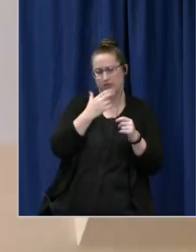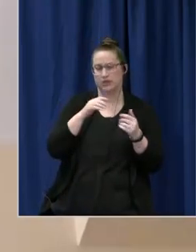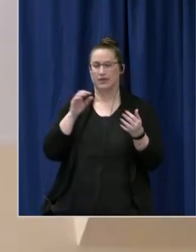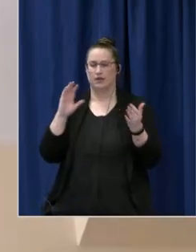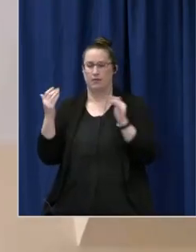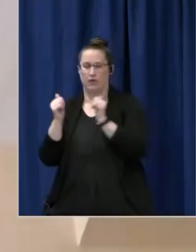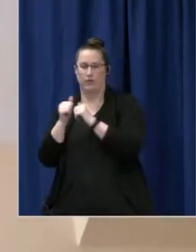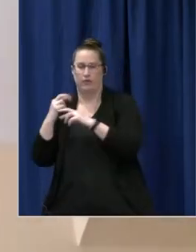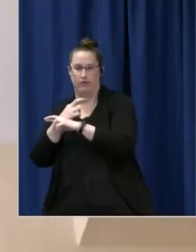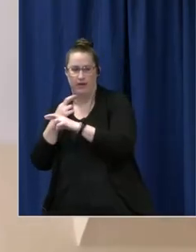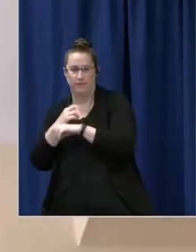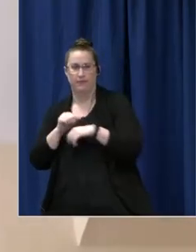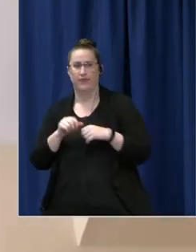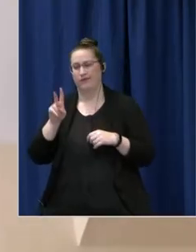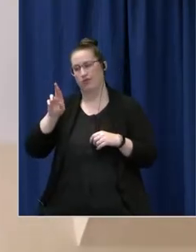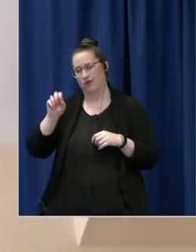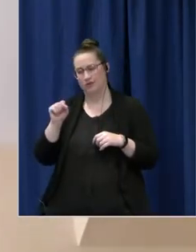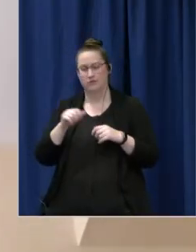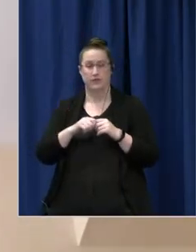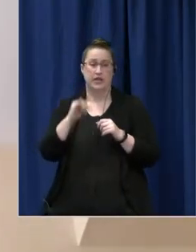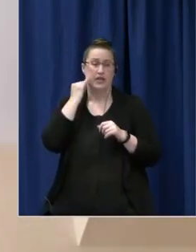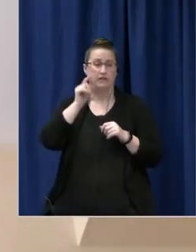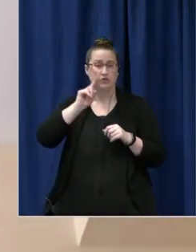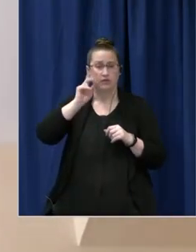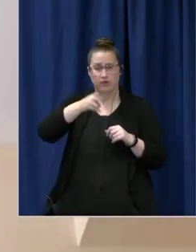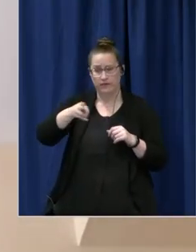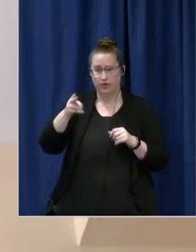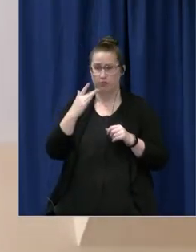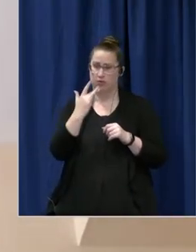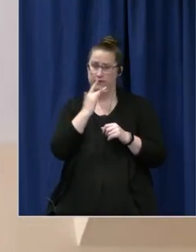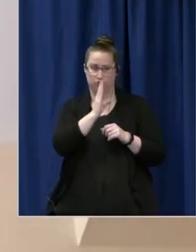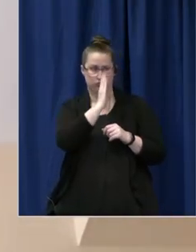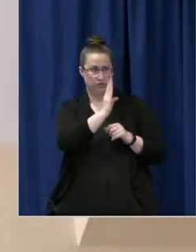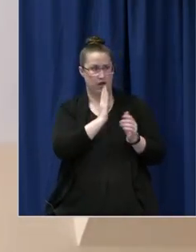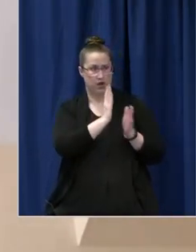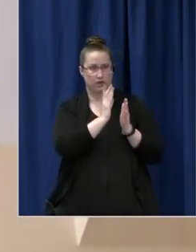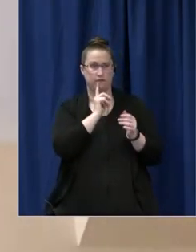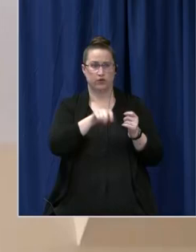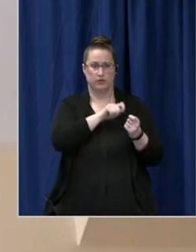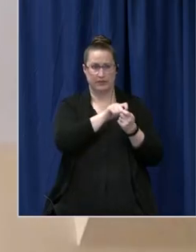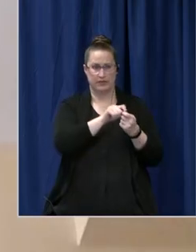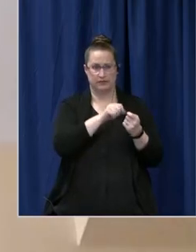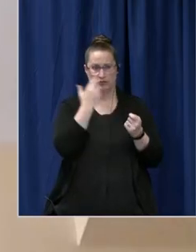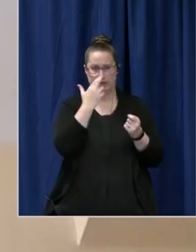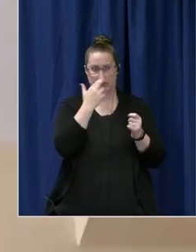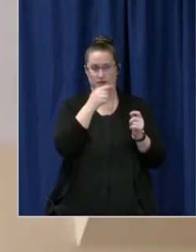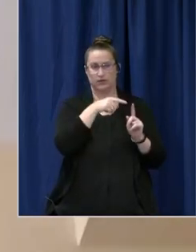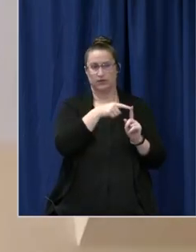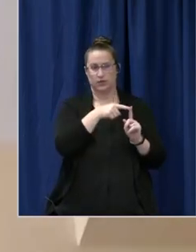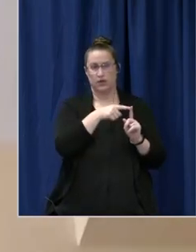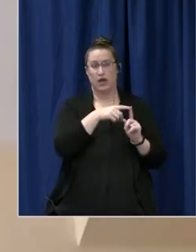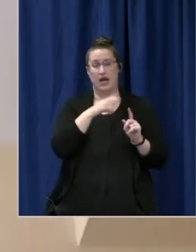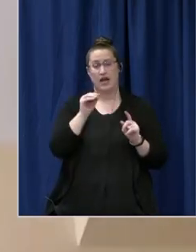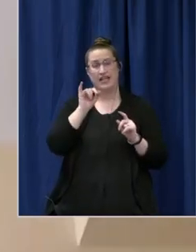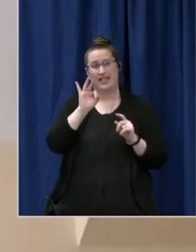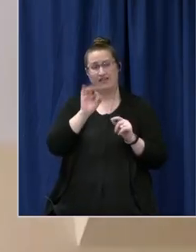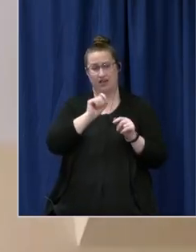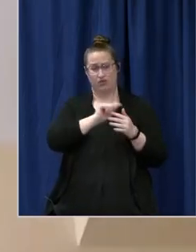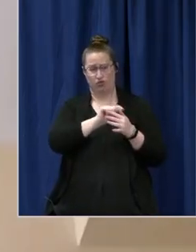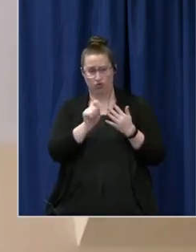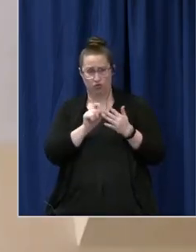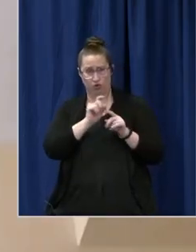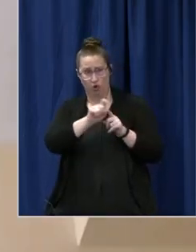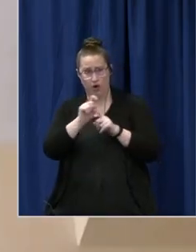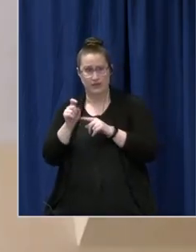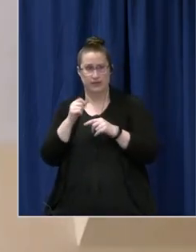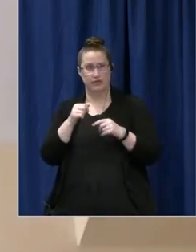deaf and hard of hearing community affirmatively prefers direct video quality in certain applications to video relay calling, and if these are calls that need to get made